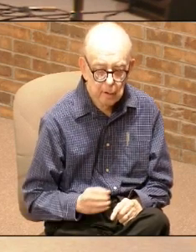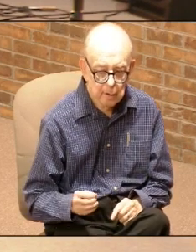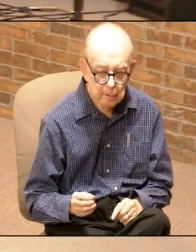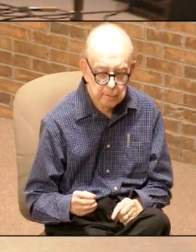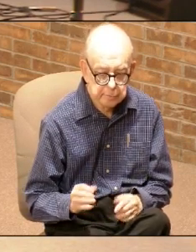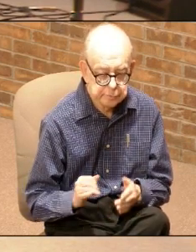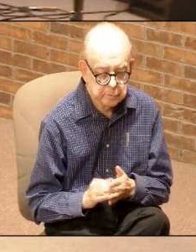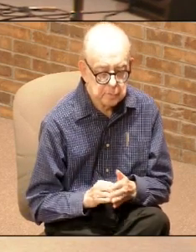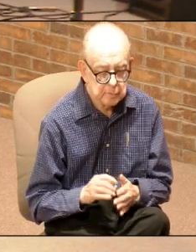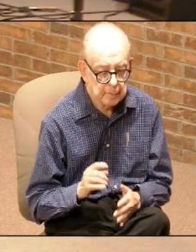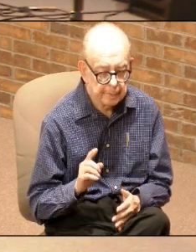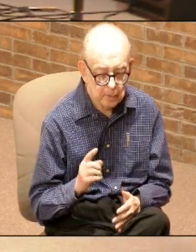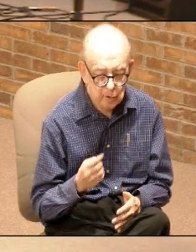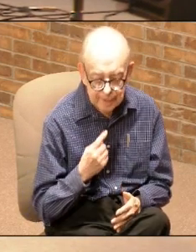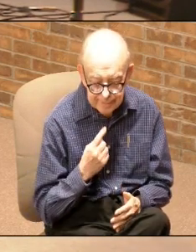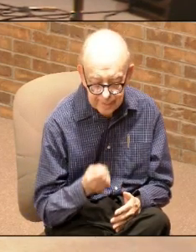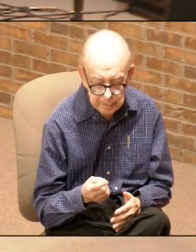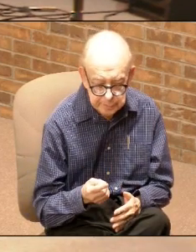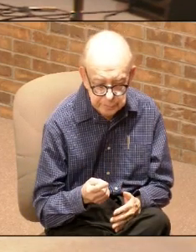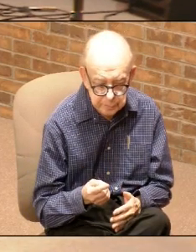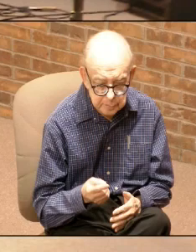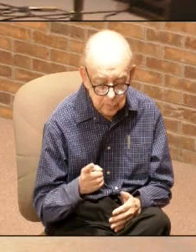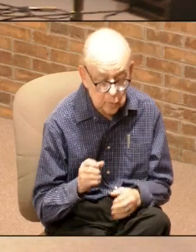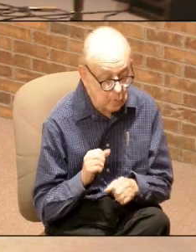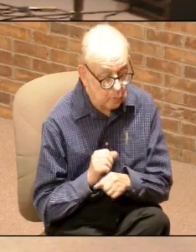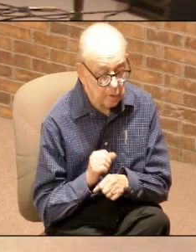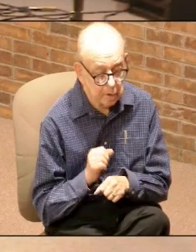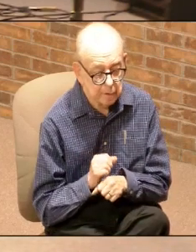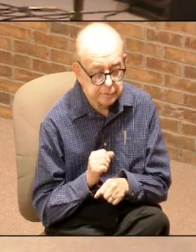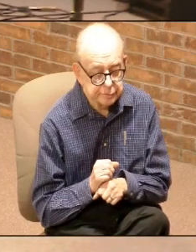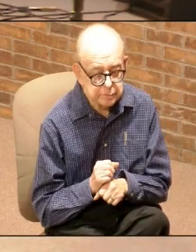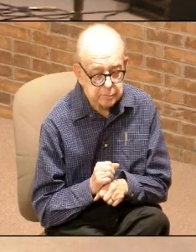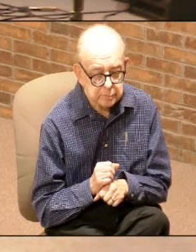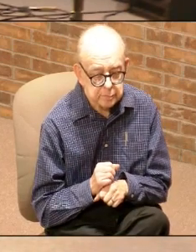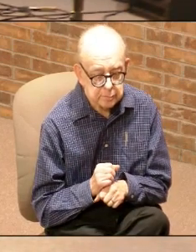And that's where he's saying to work,